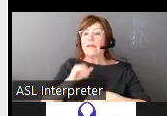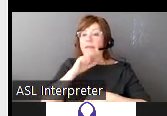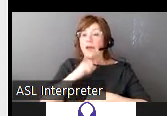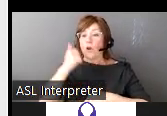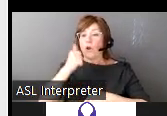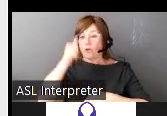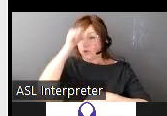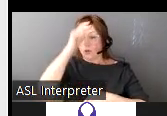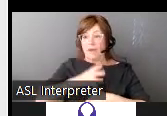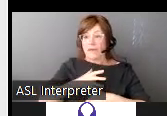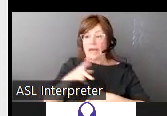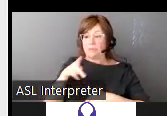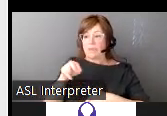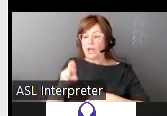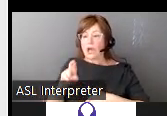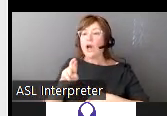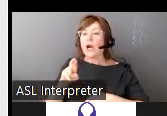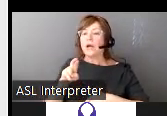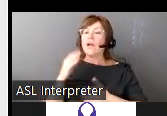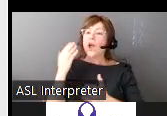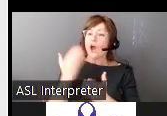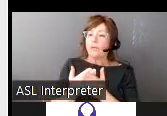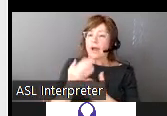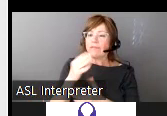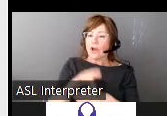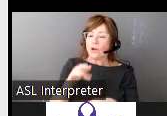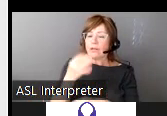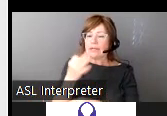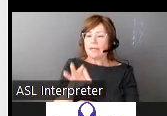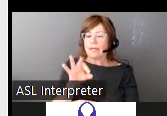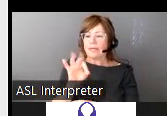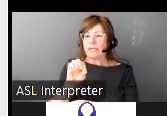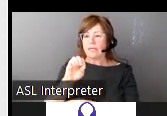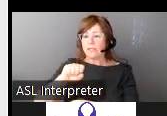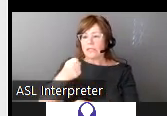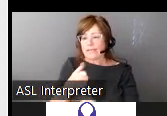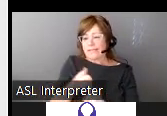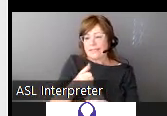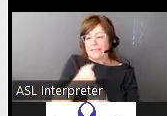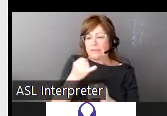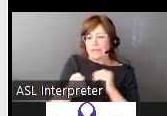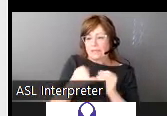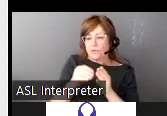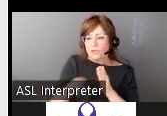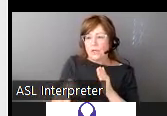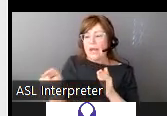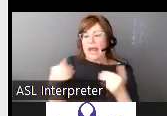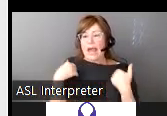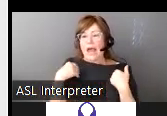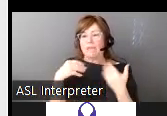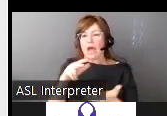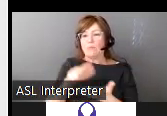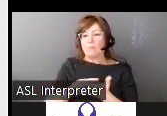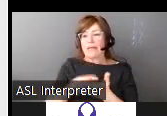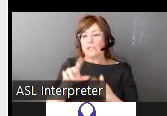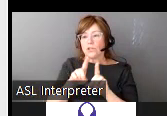and married with children. He arrived in the early 1990s as an international student. He holds a master's degree, reports being somewhat